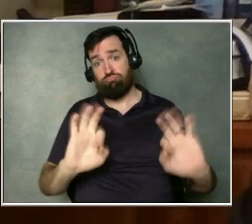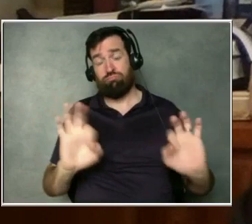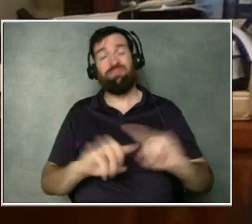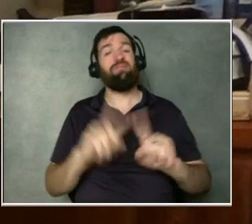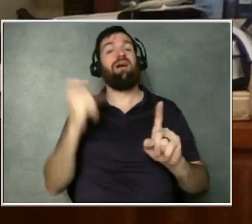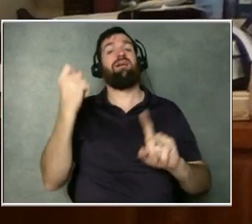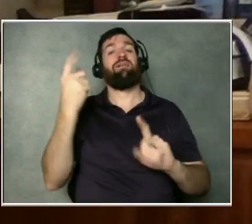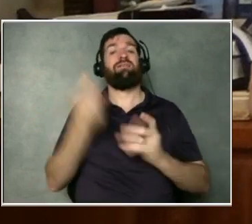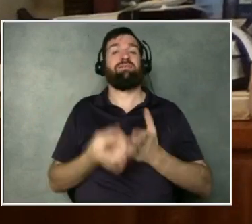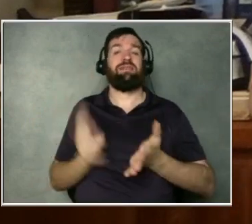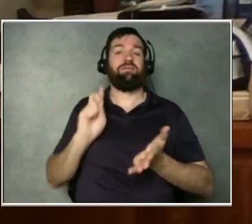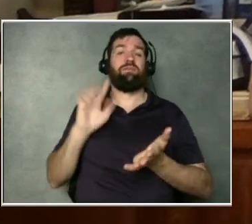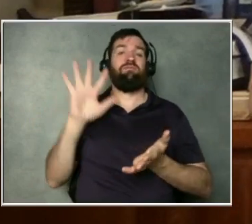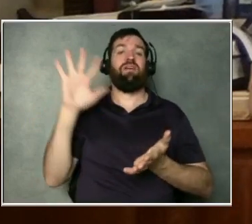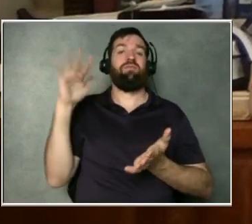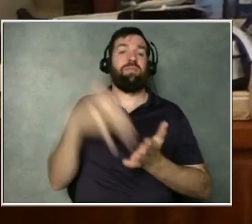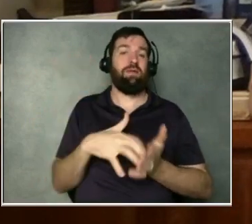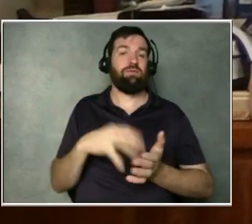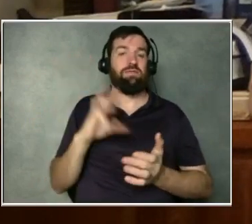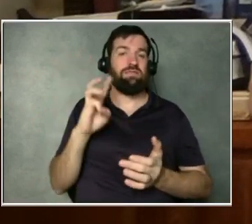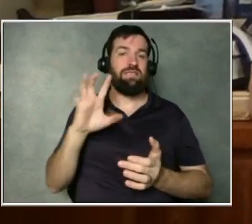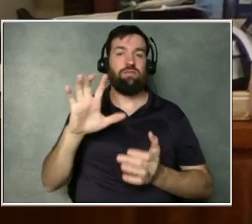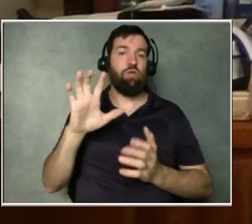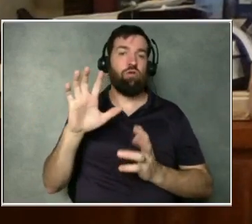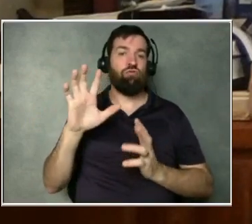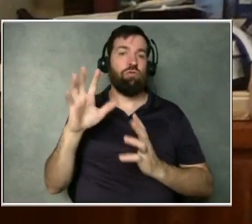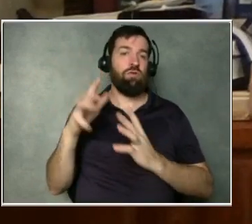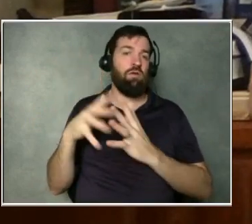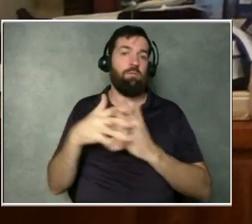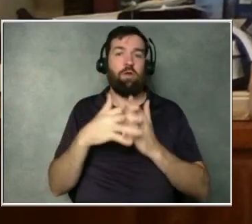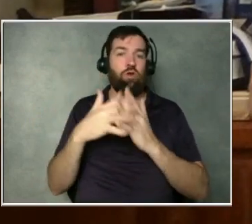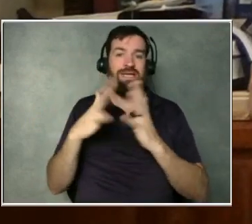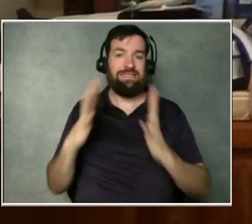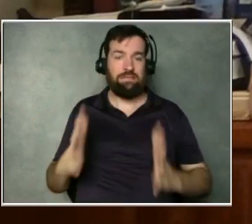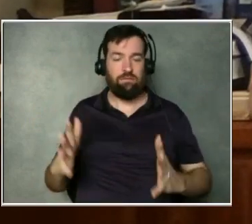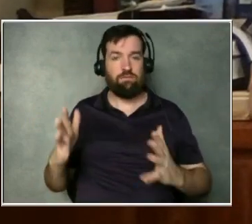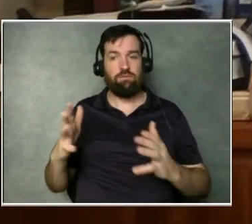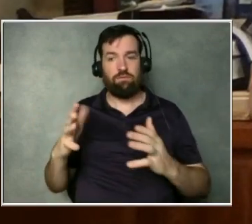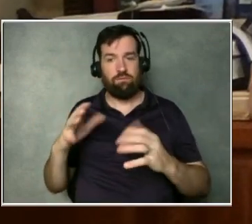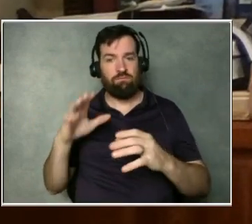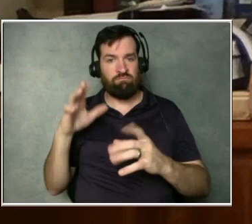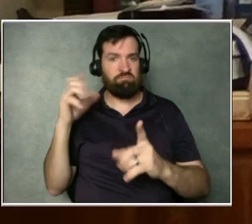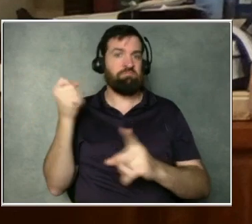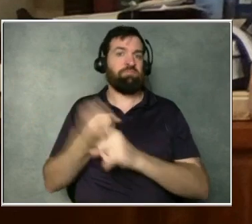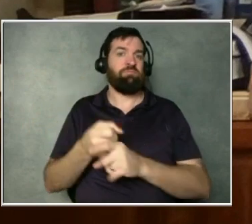week, 5,600 Americans got sick enough with COVID they